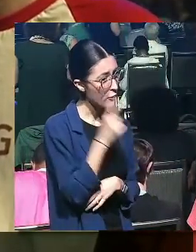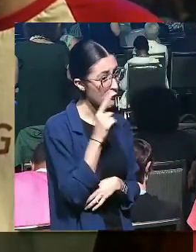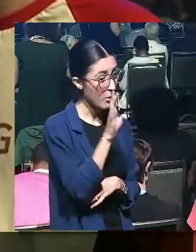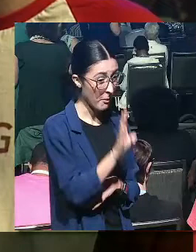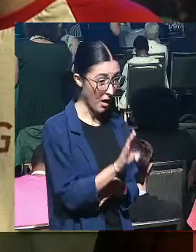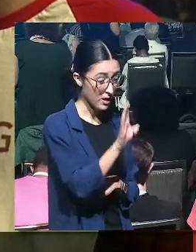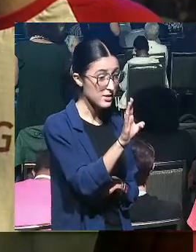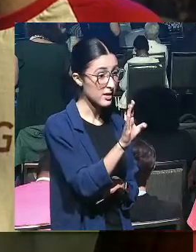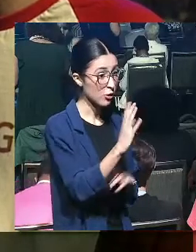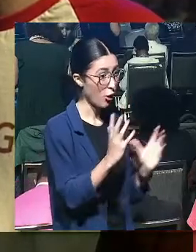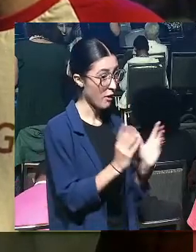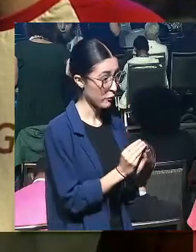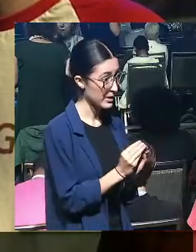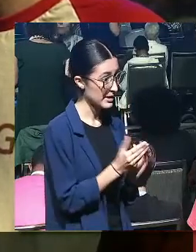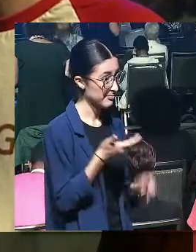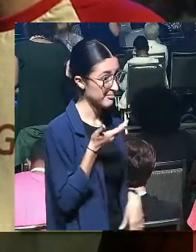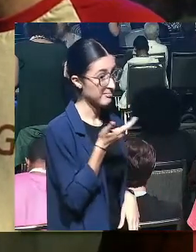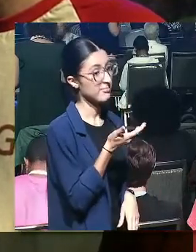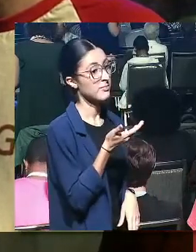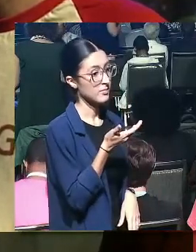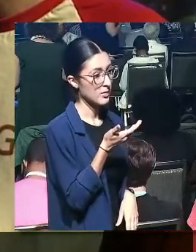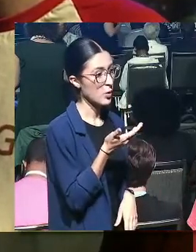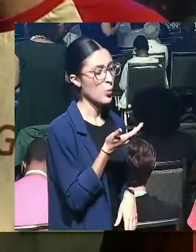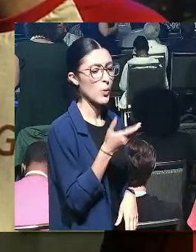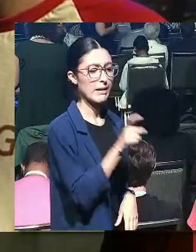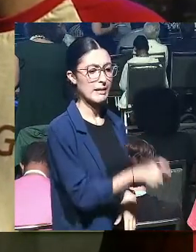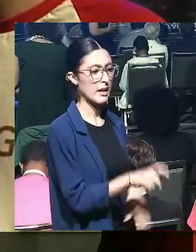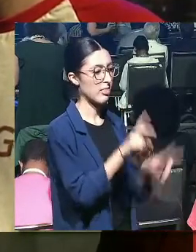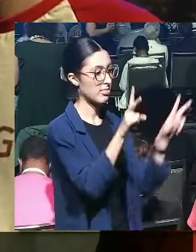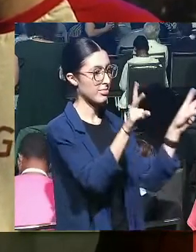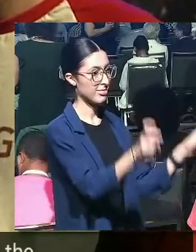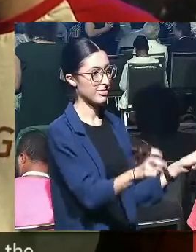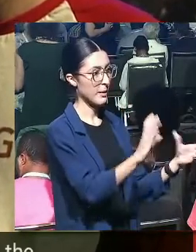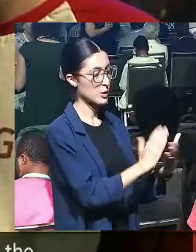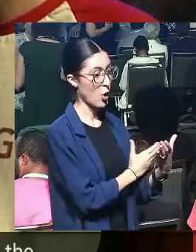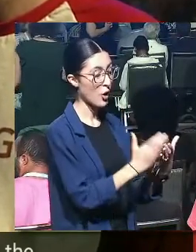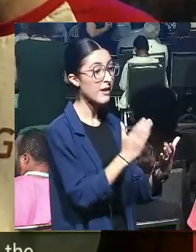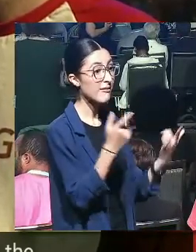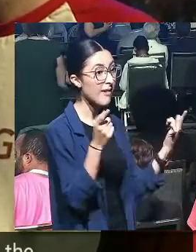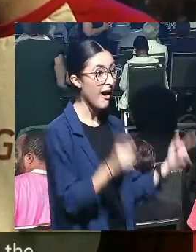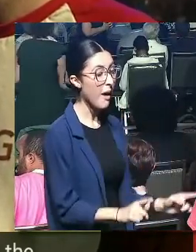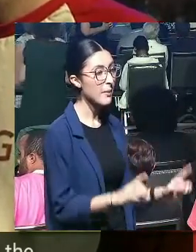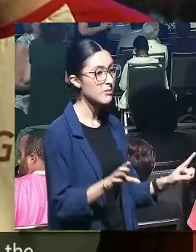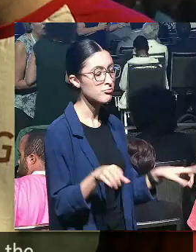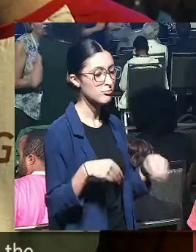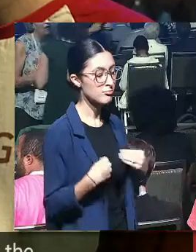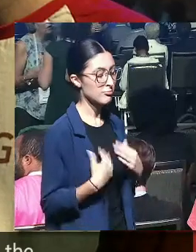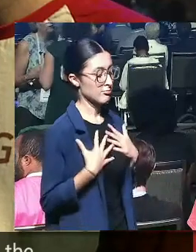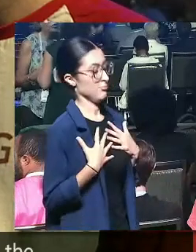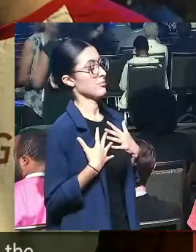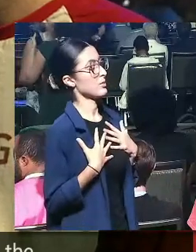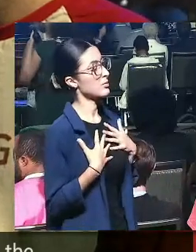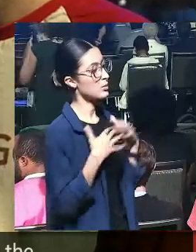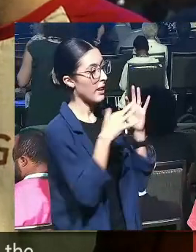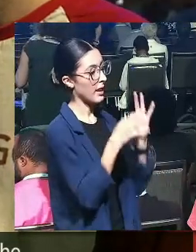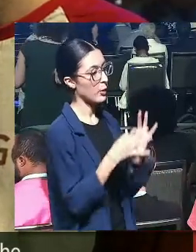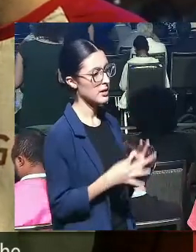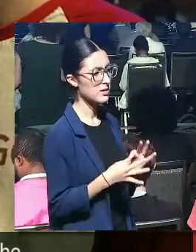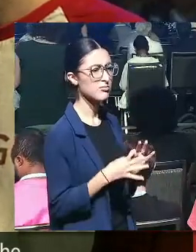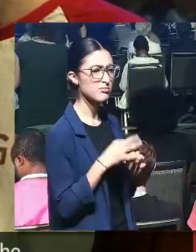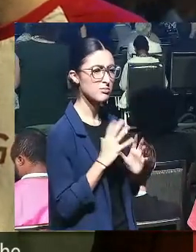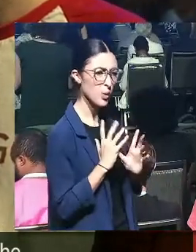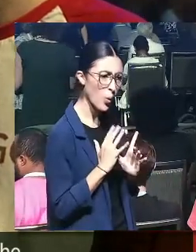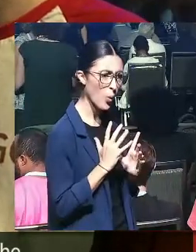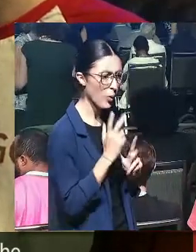The title was Men Who Dream. We needed a theme song. We were inspired. Steve wrote some great lyrics. The cool thing has been to see how that